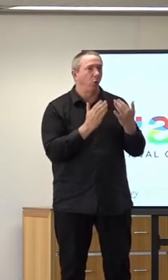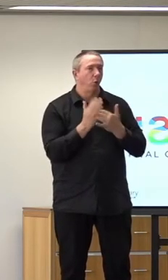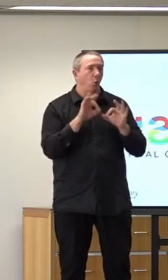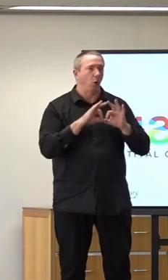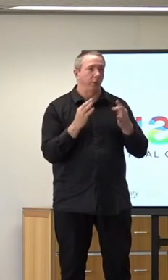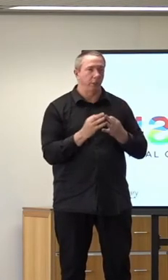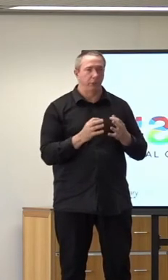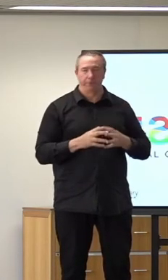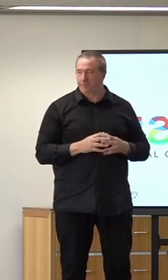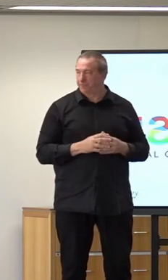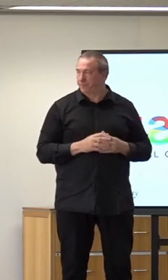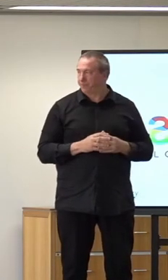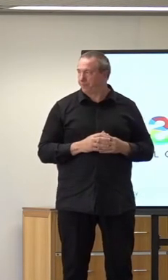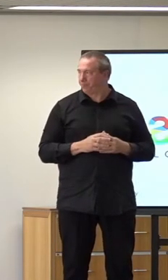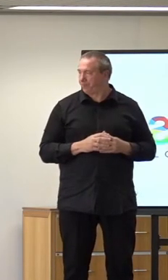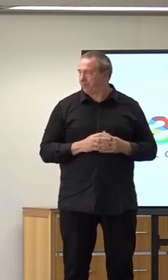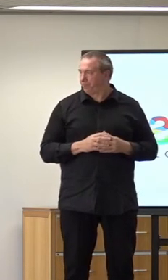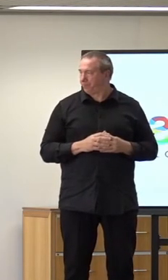organisation.